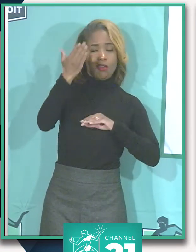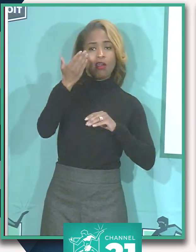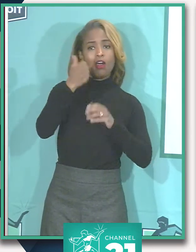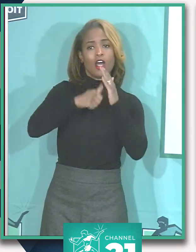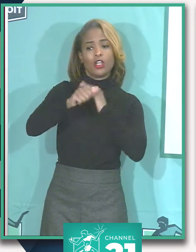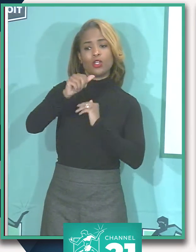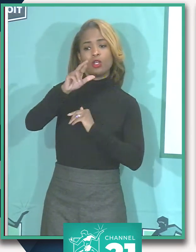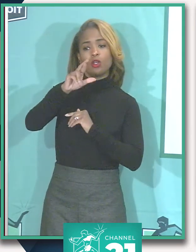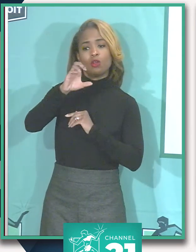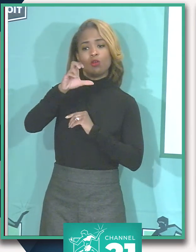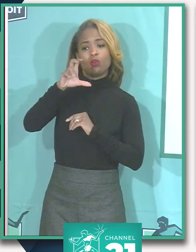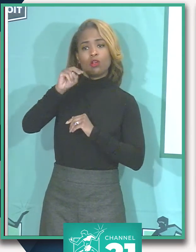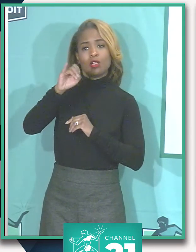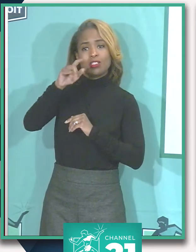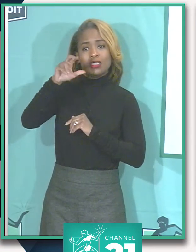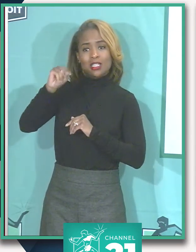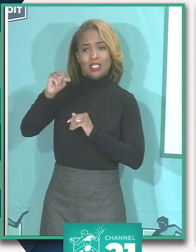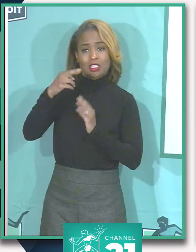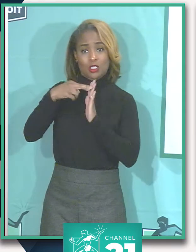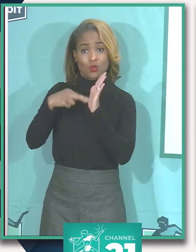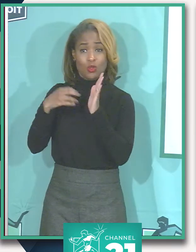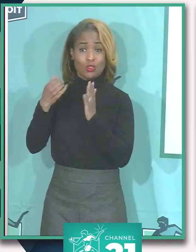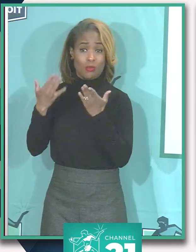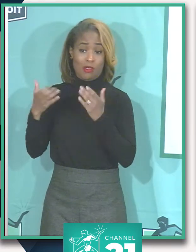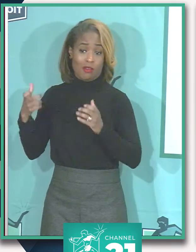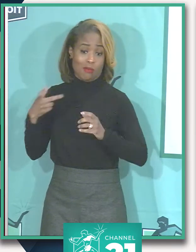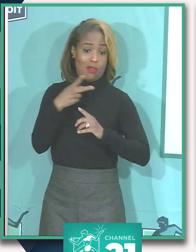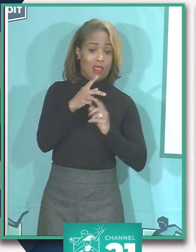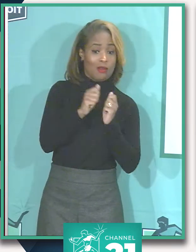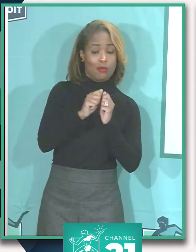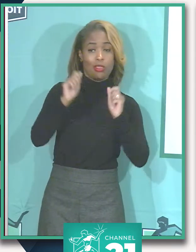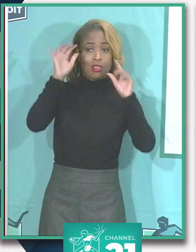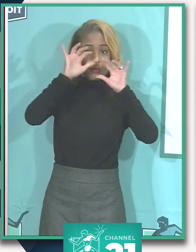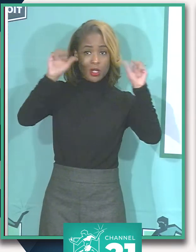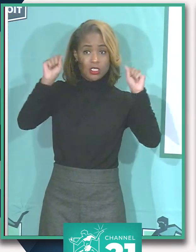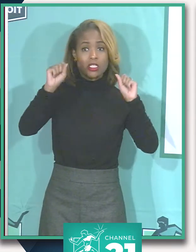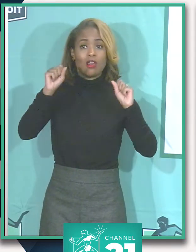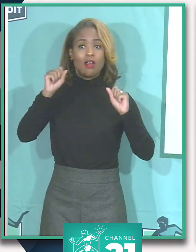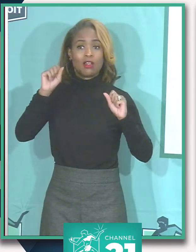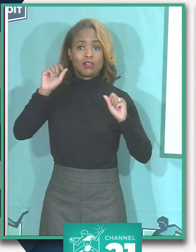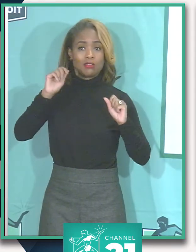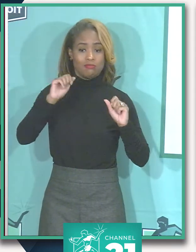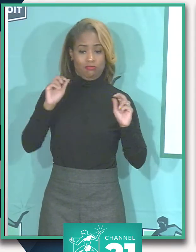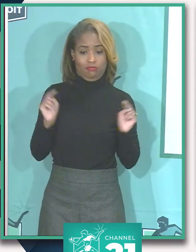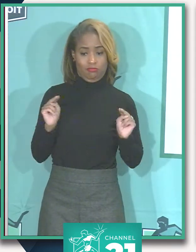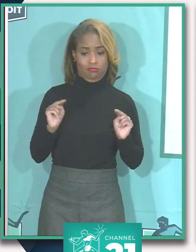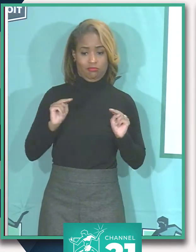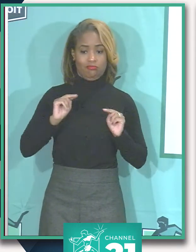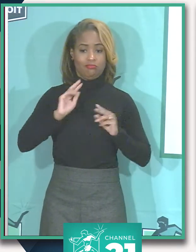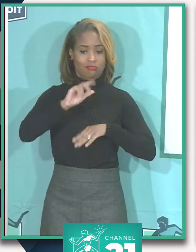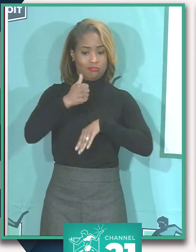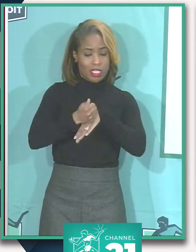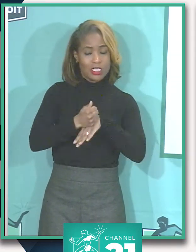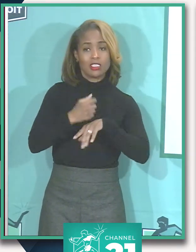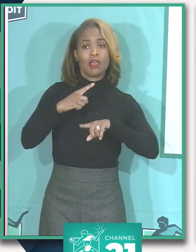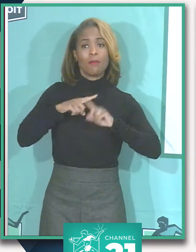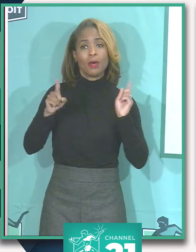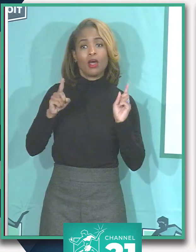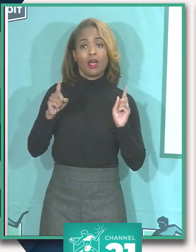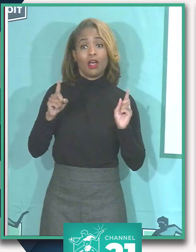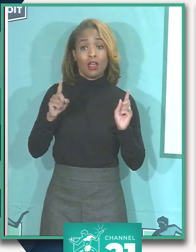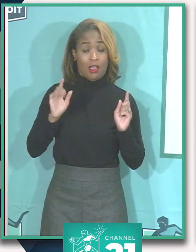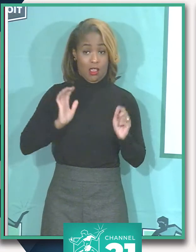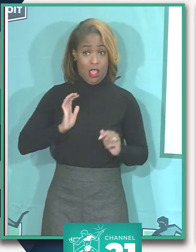that we're going to have to come back on. I know the president is committed to come back on a bipartisan basis. But this is, in